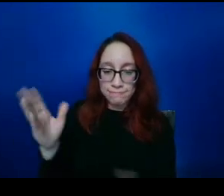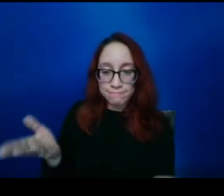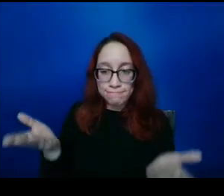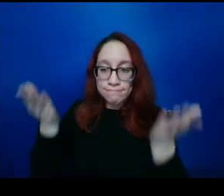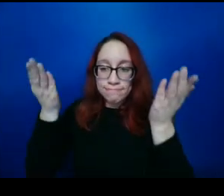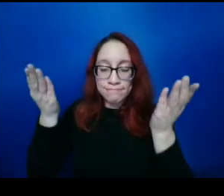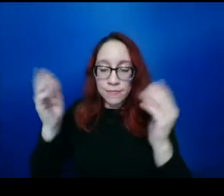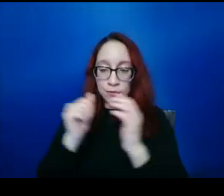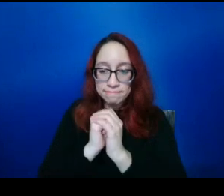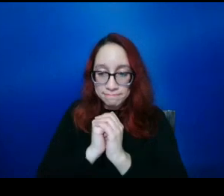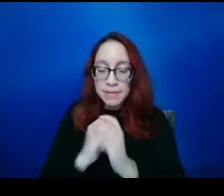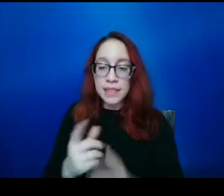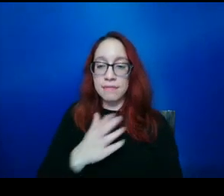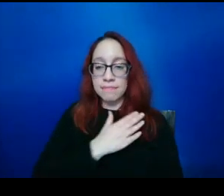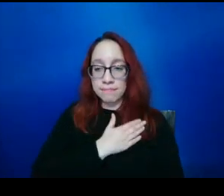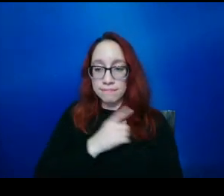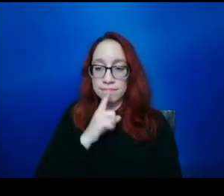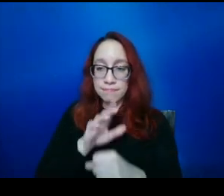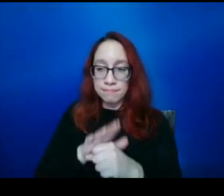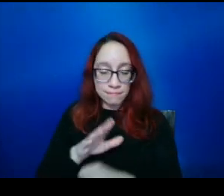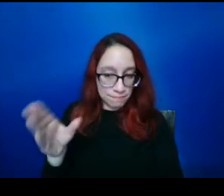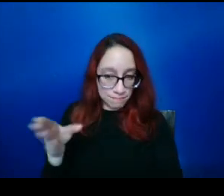of Allegiance.